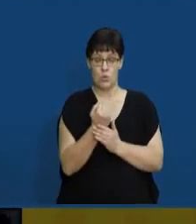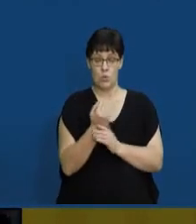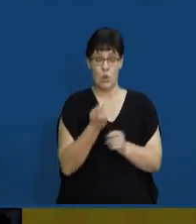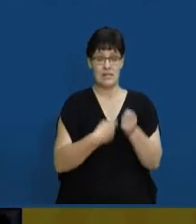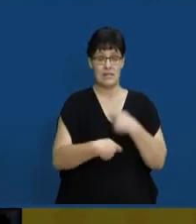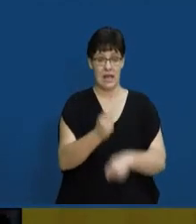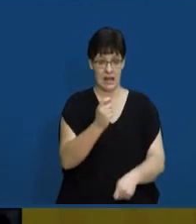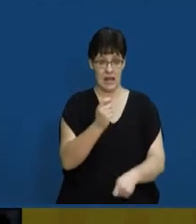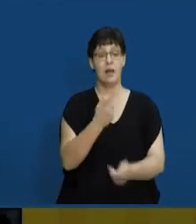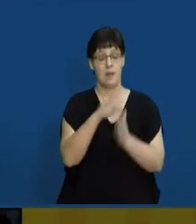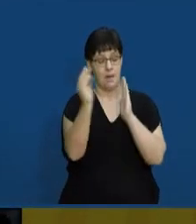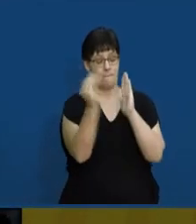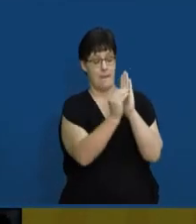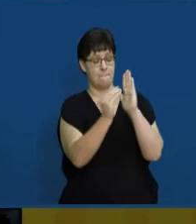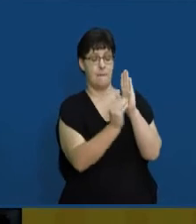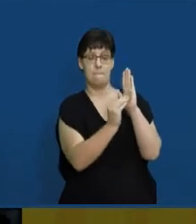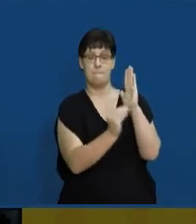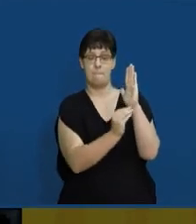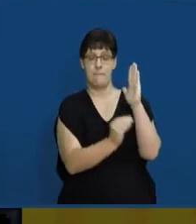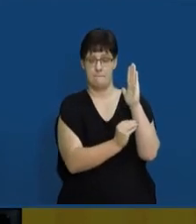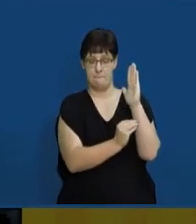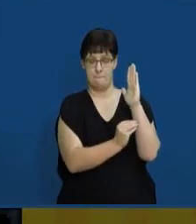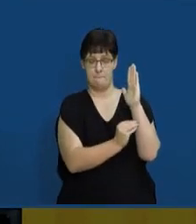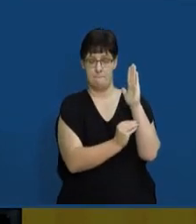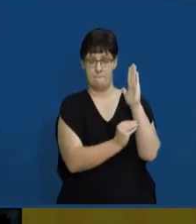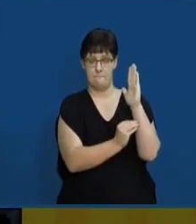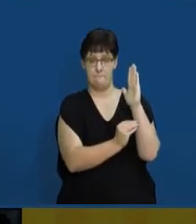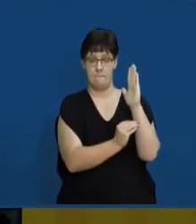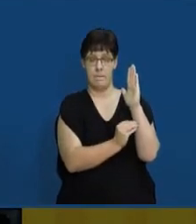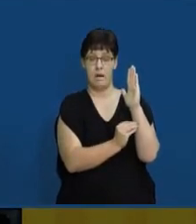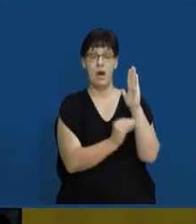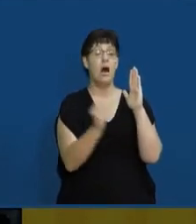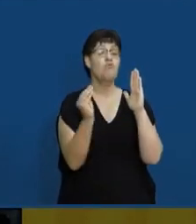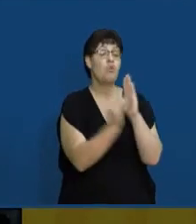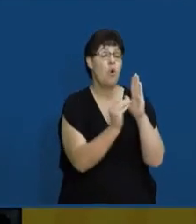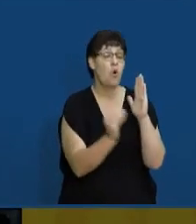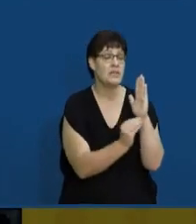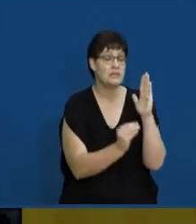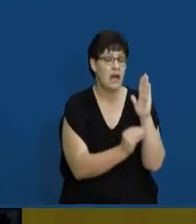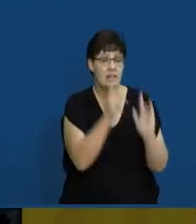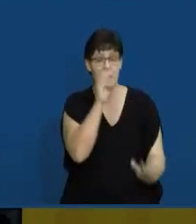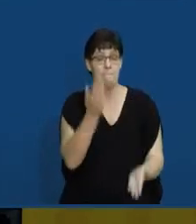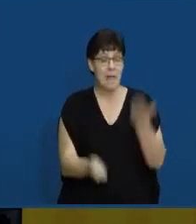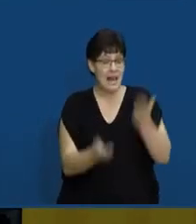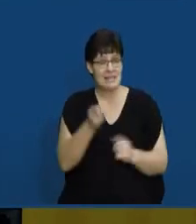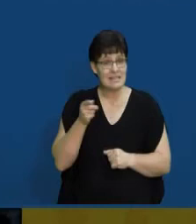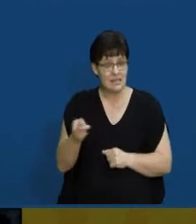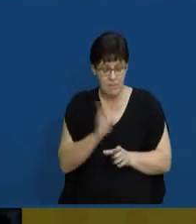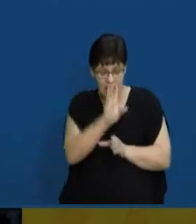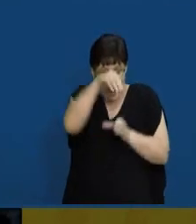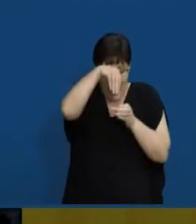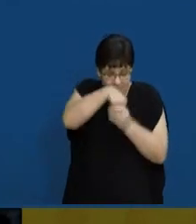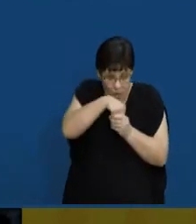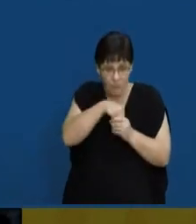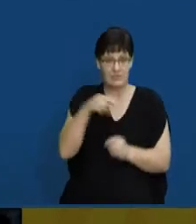was recorded. Guys, important, very important. So this balance that you see here includes